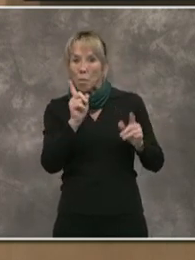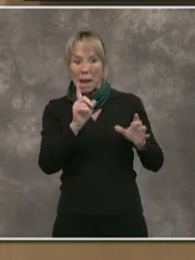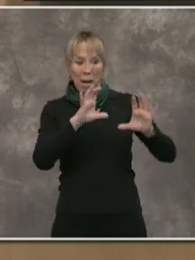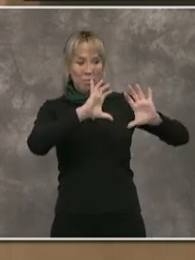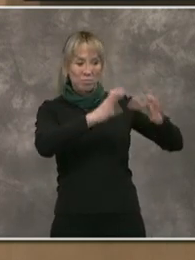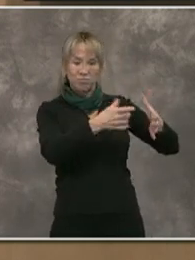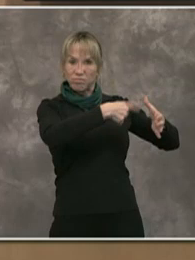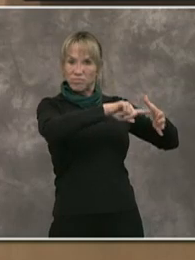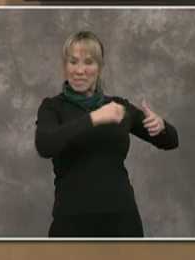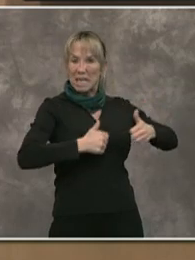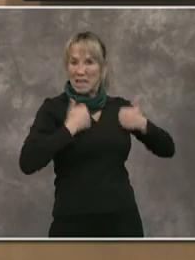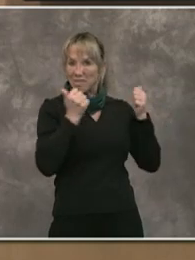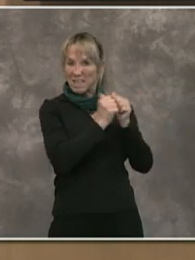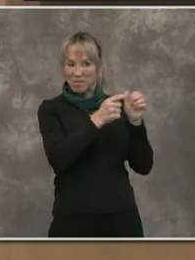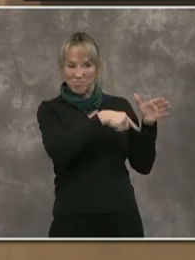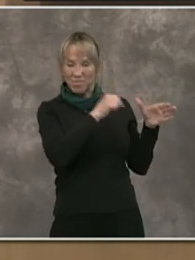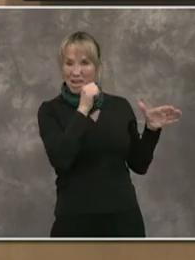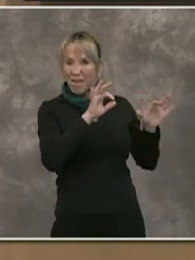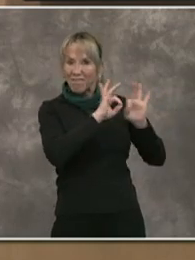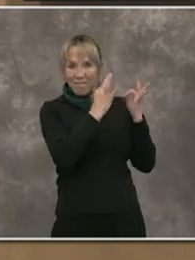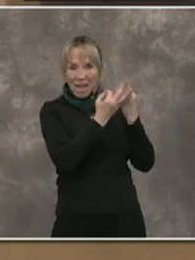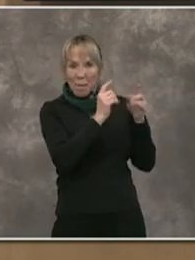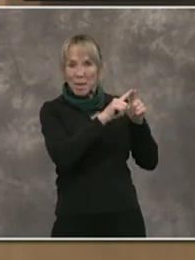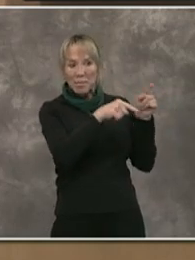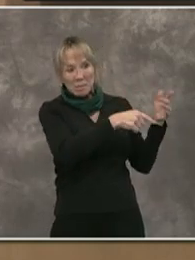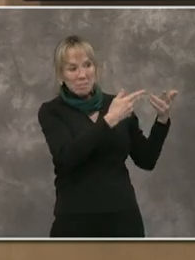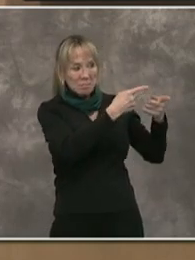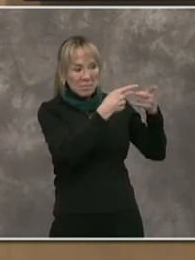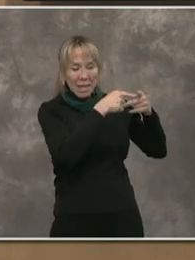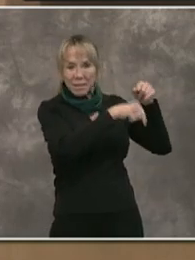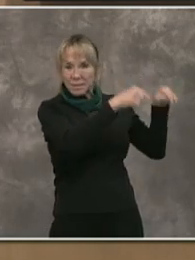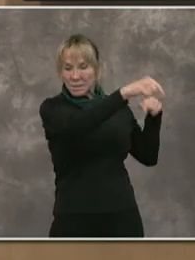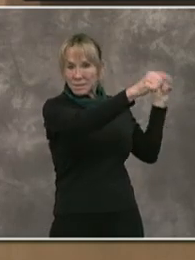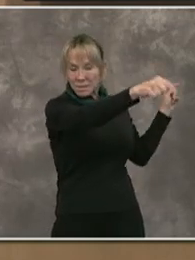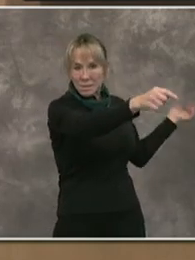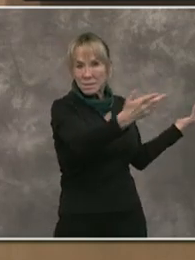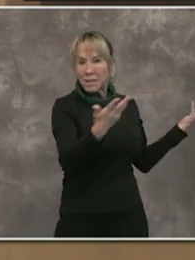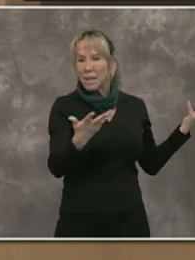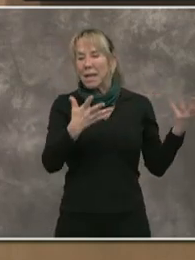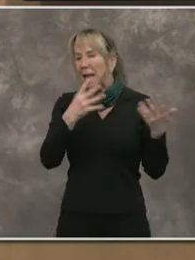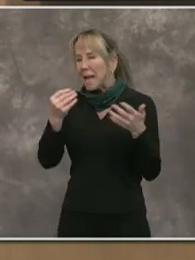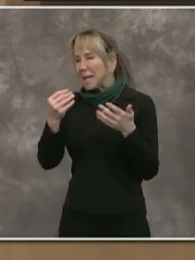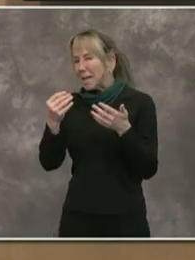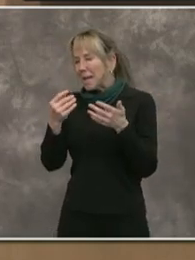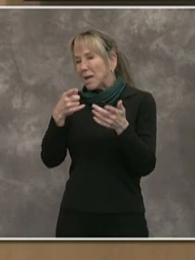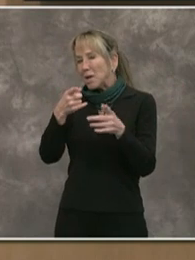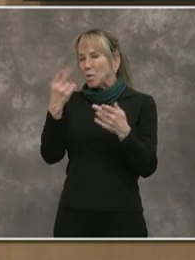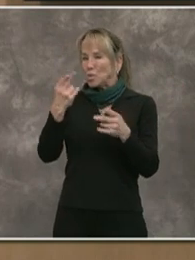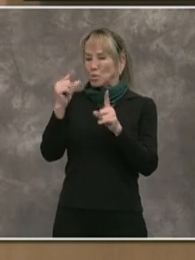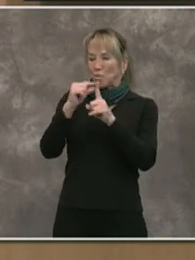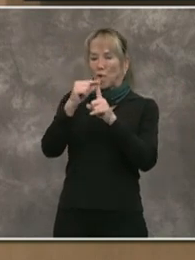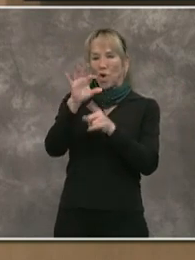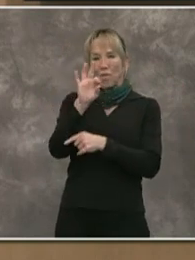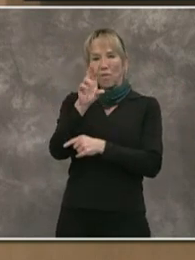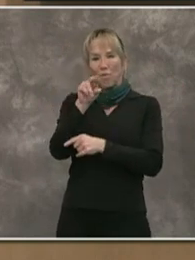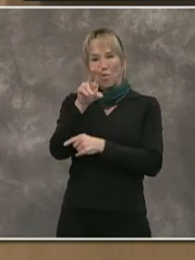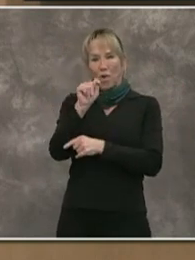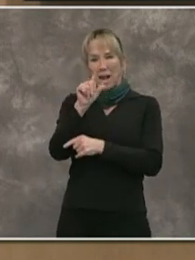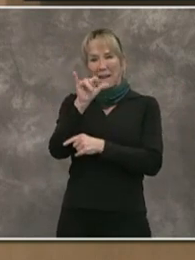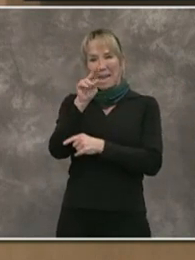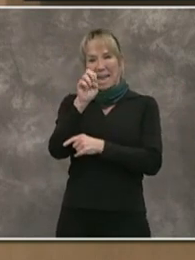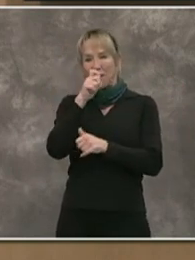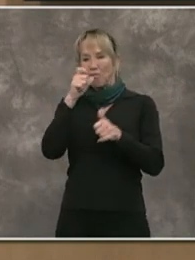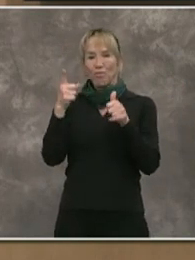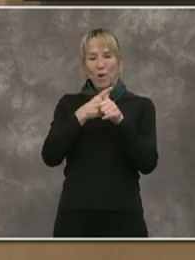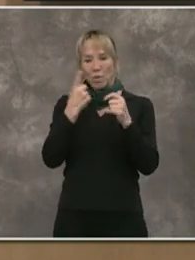more frontline workers, and you can use a wider and wider definition of what you mean by frontline. And I